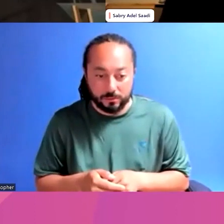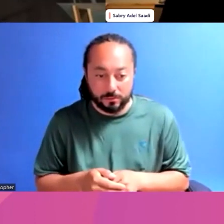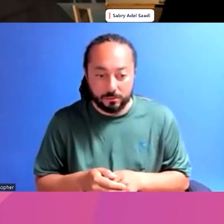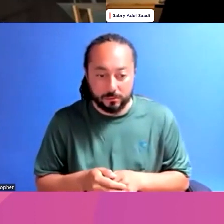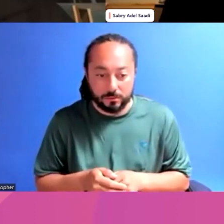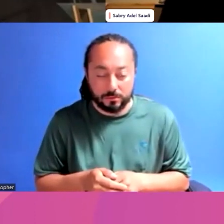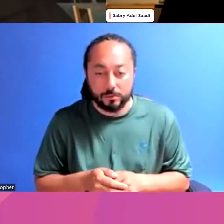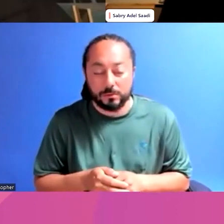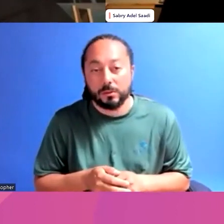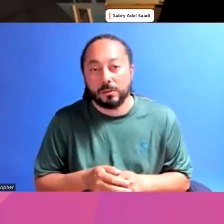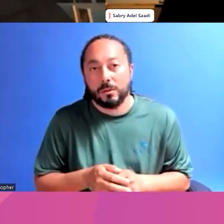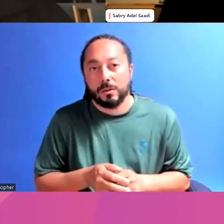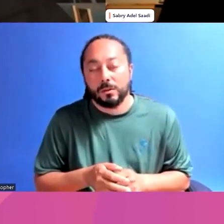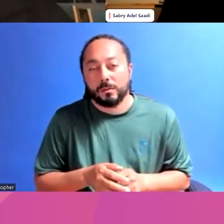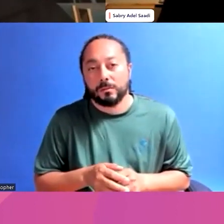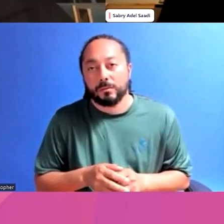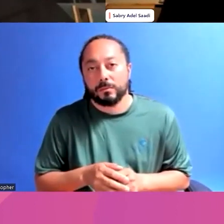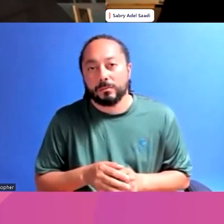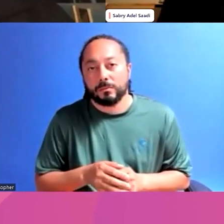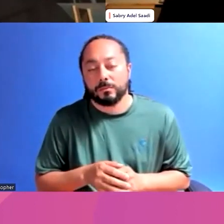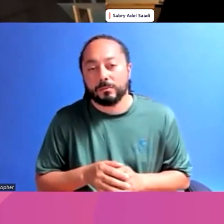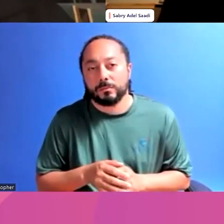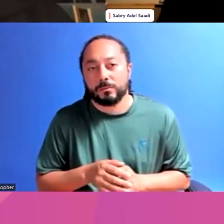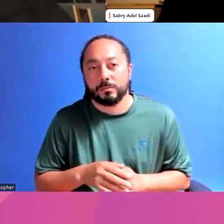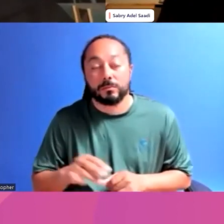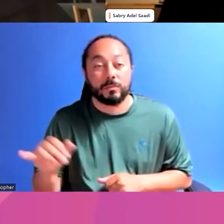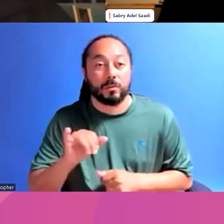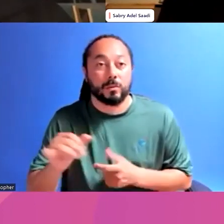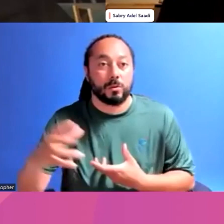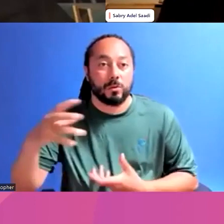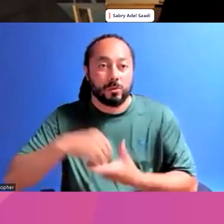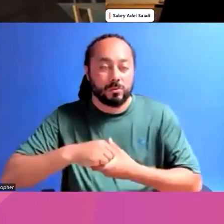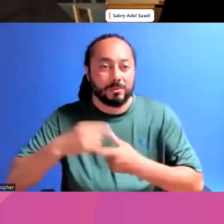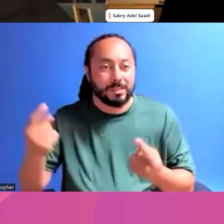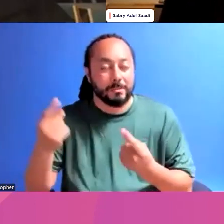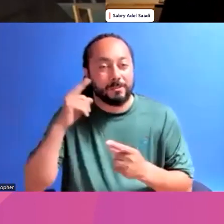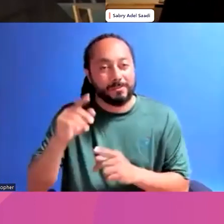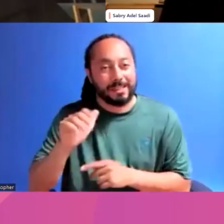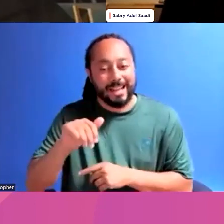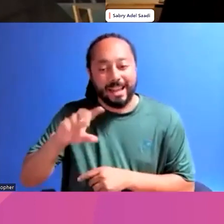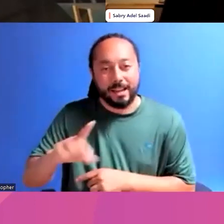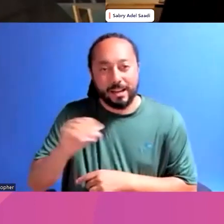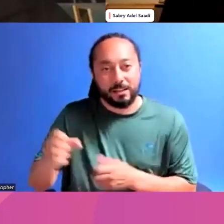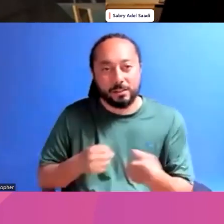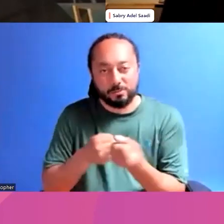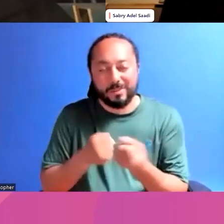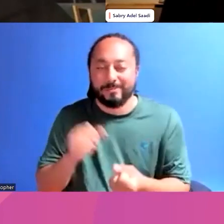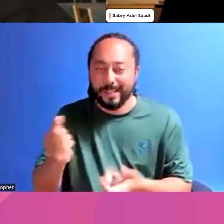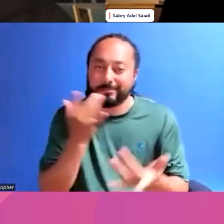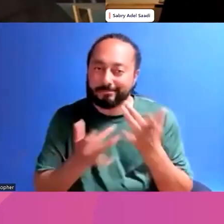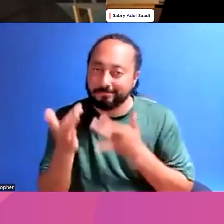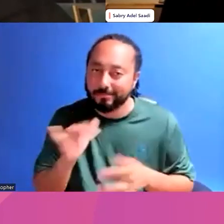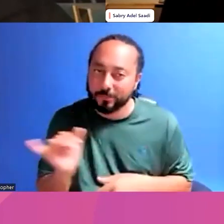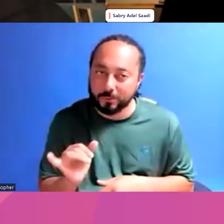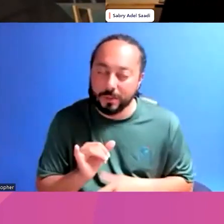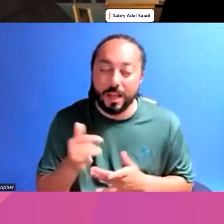including what they consider to be a source of aid and support, is one area that I found lacking, and is also kind of the next